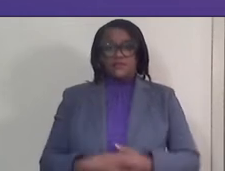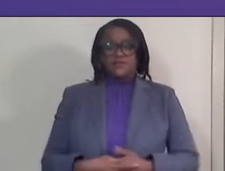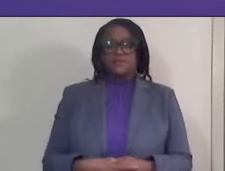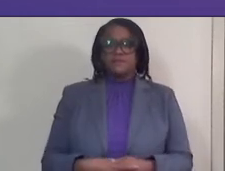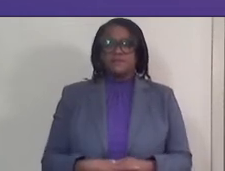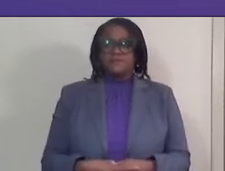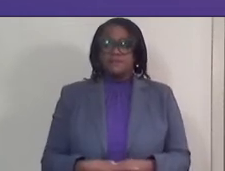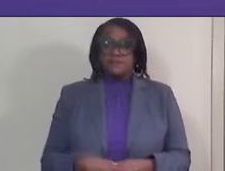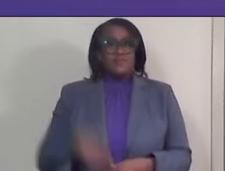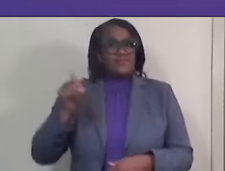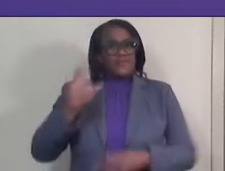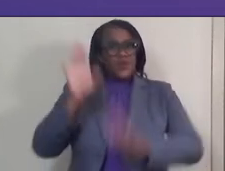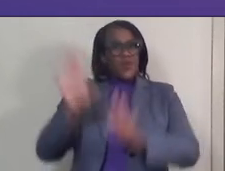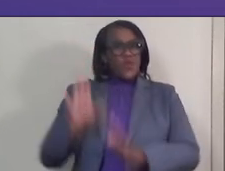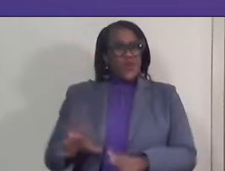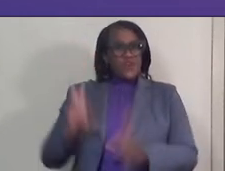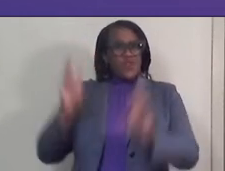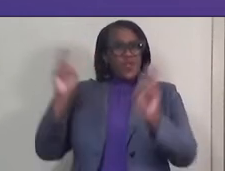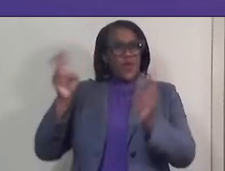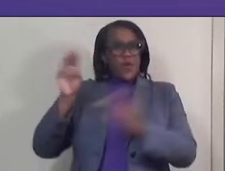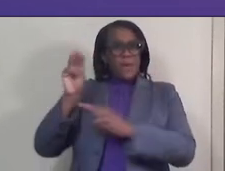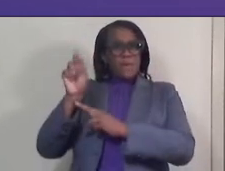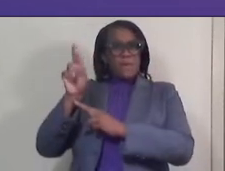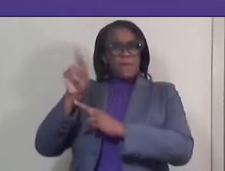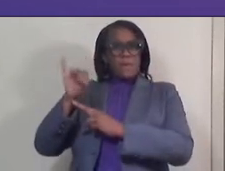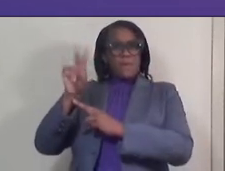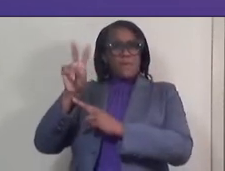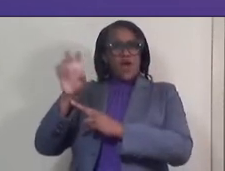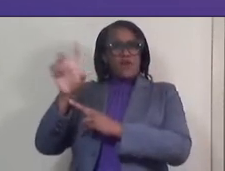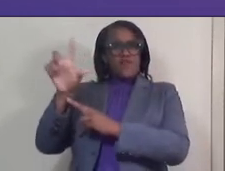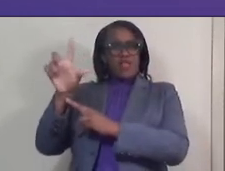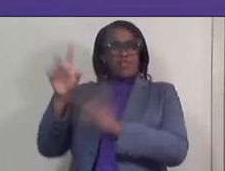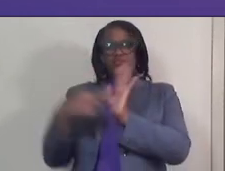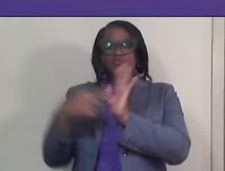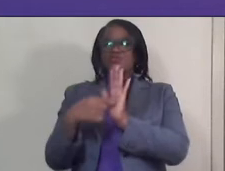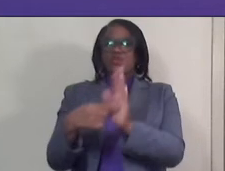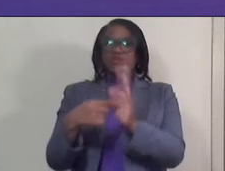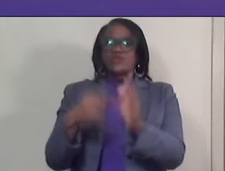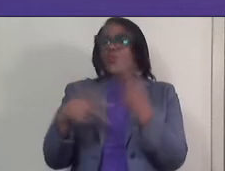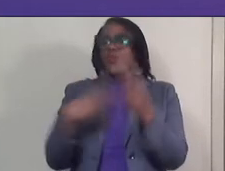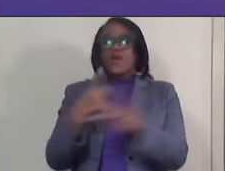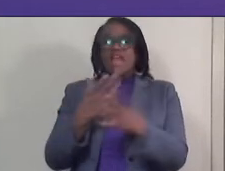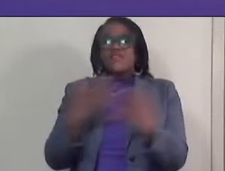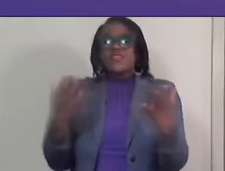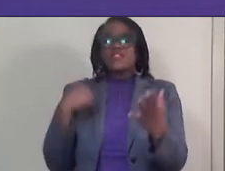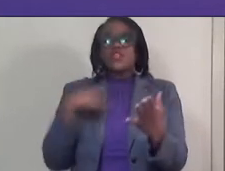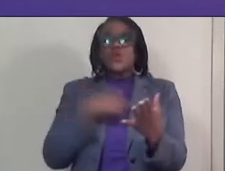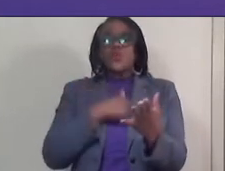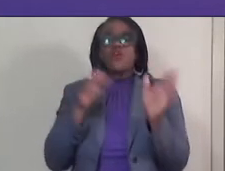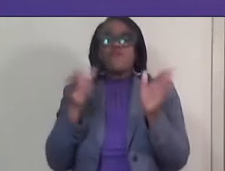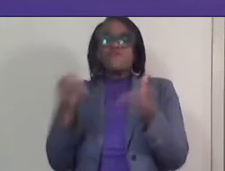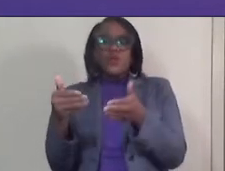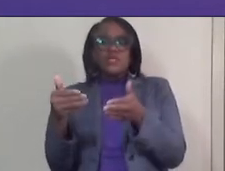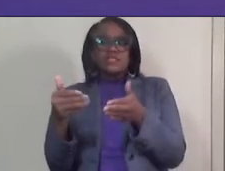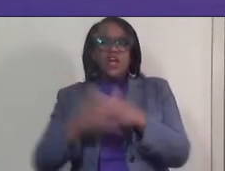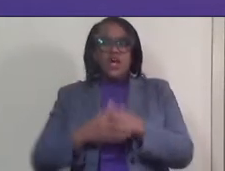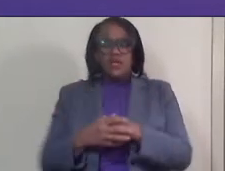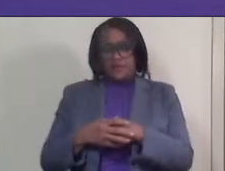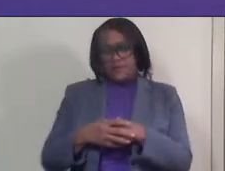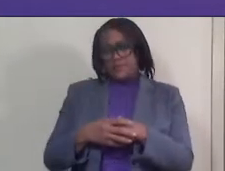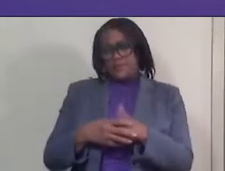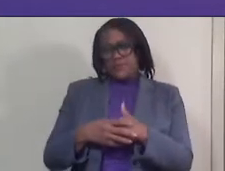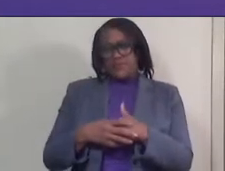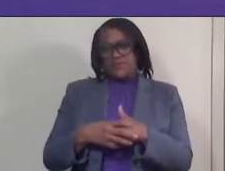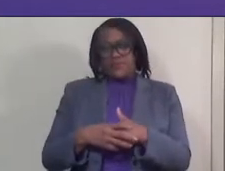This is a wonderful quote from Maribel that helps to illuminate the kinds of things that we're focusing on through the Southwest Folklife Alliance.